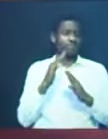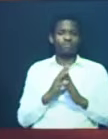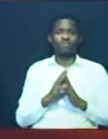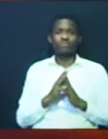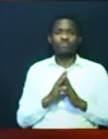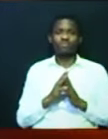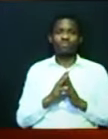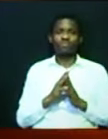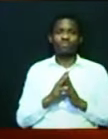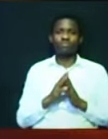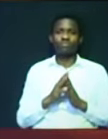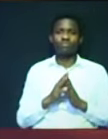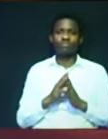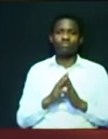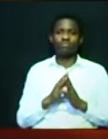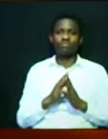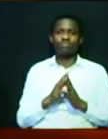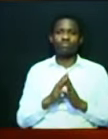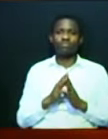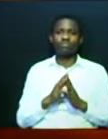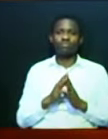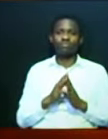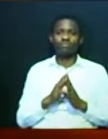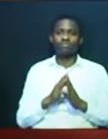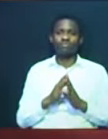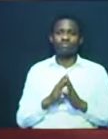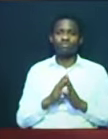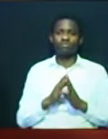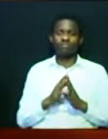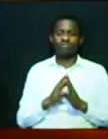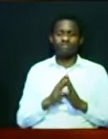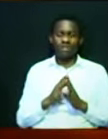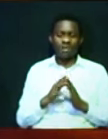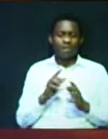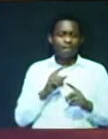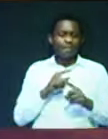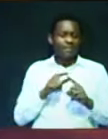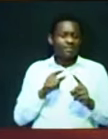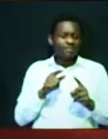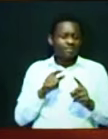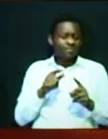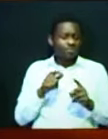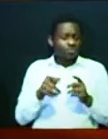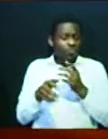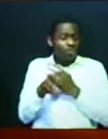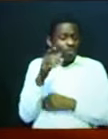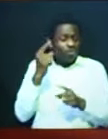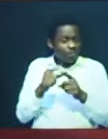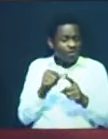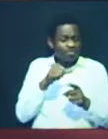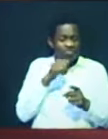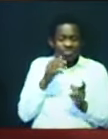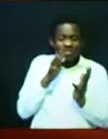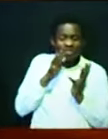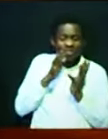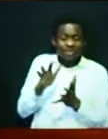But it doesn't leave our soul and our bodies untouched. And so,